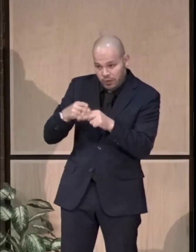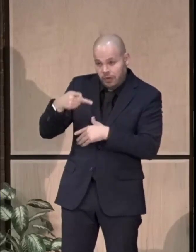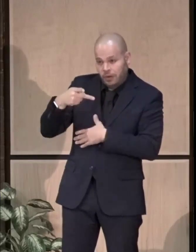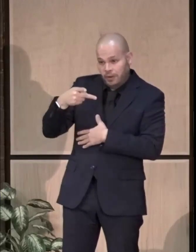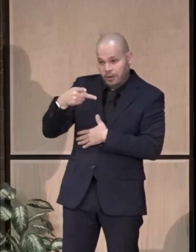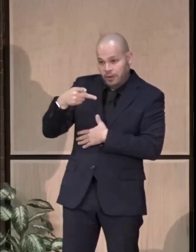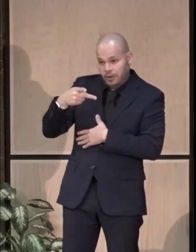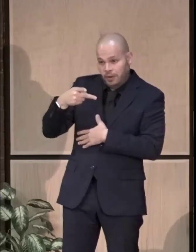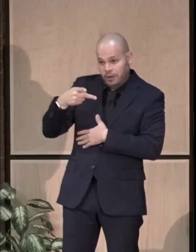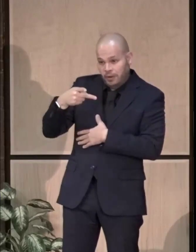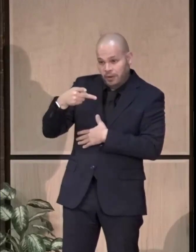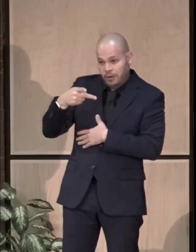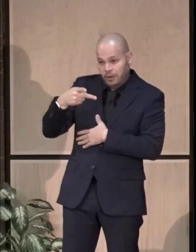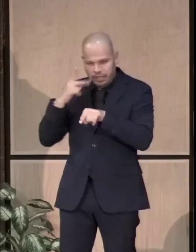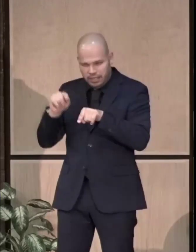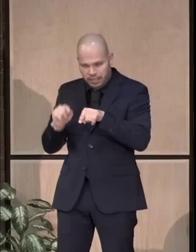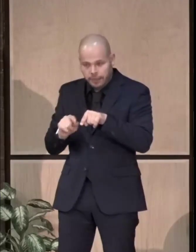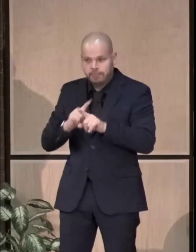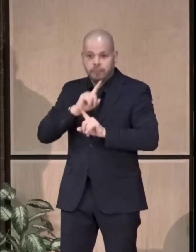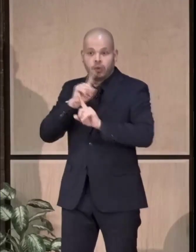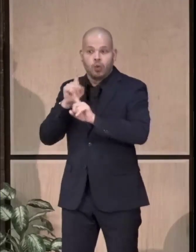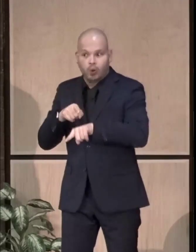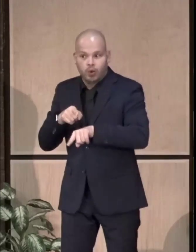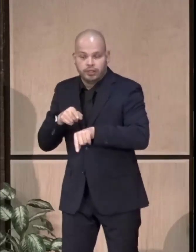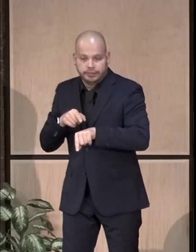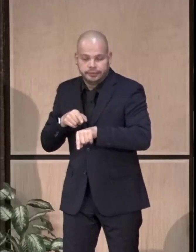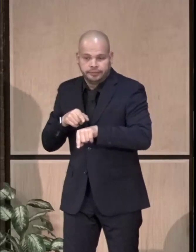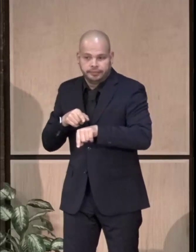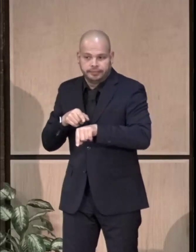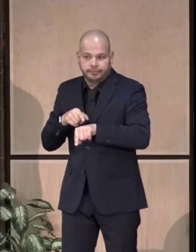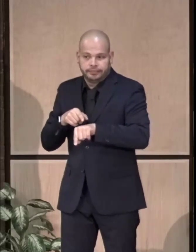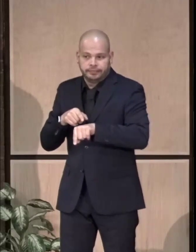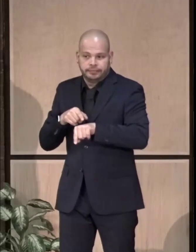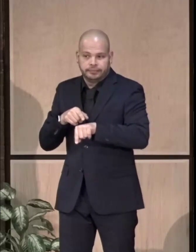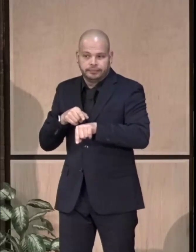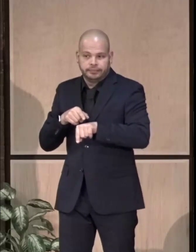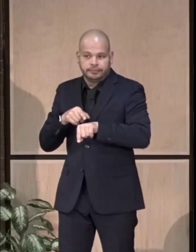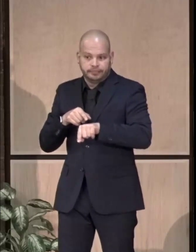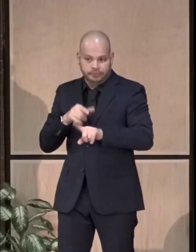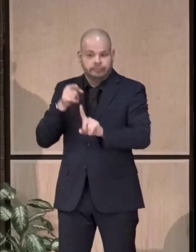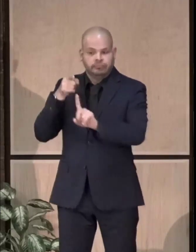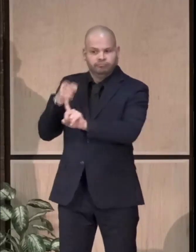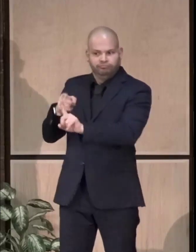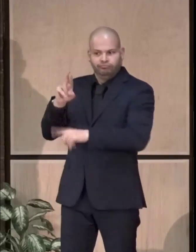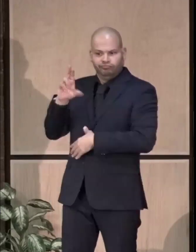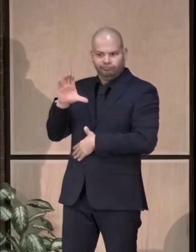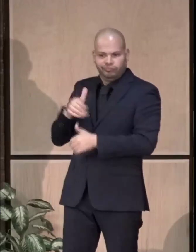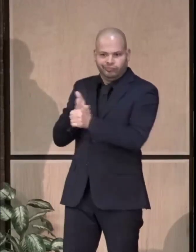and all requests and directions made by the ARMMC.